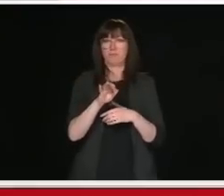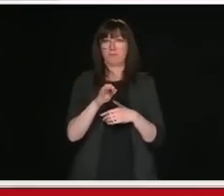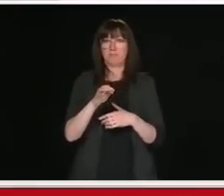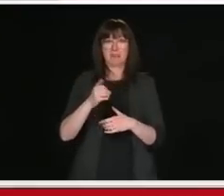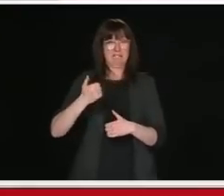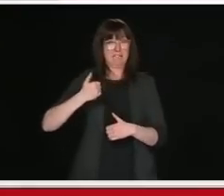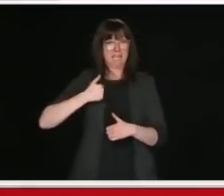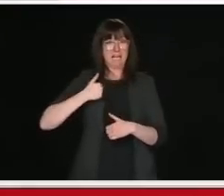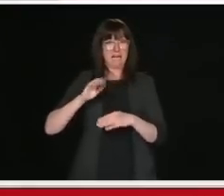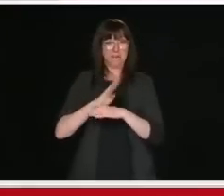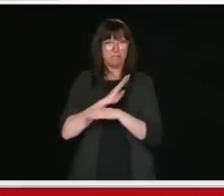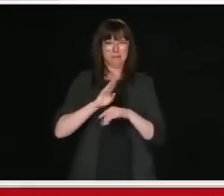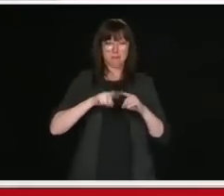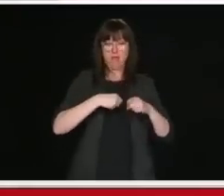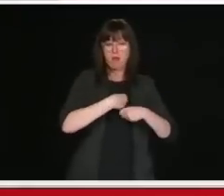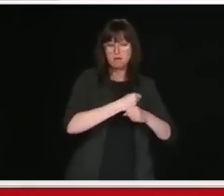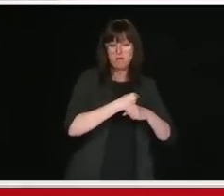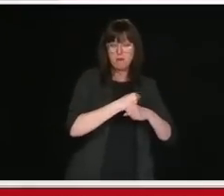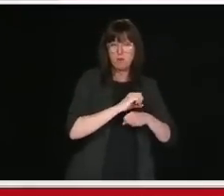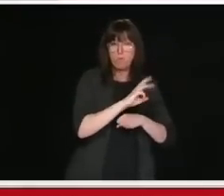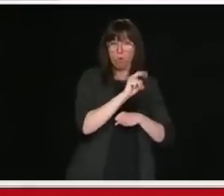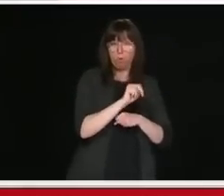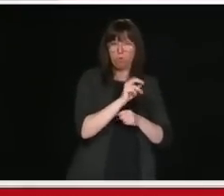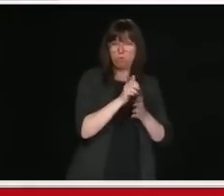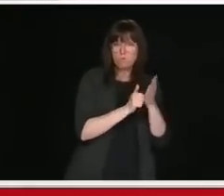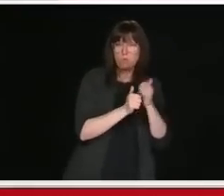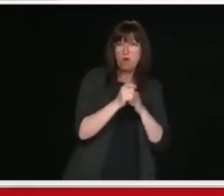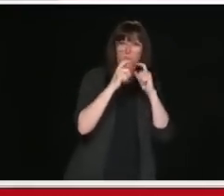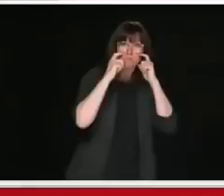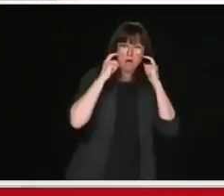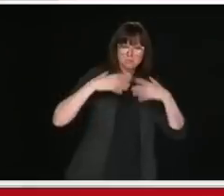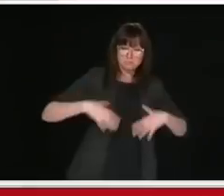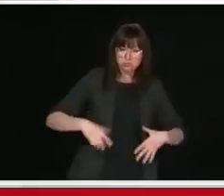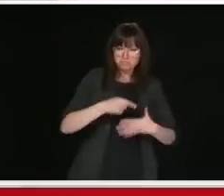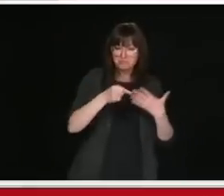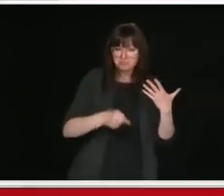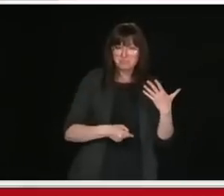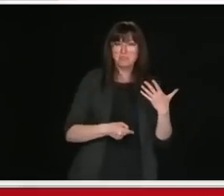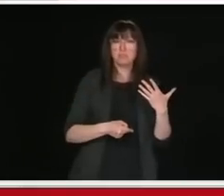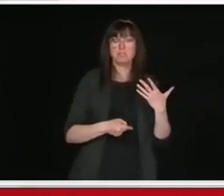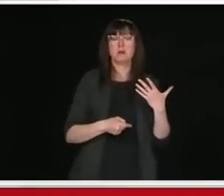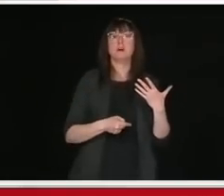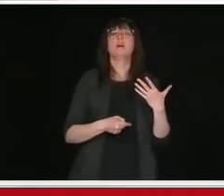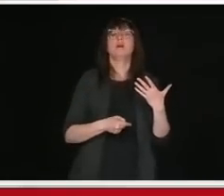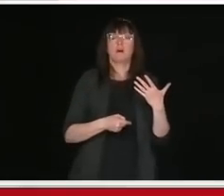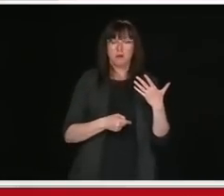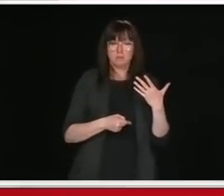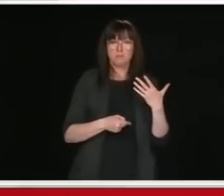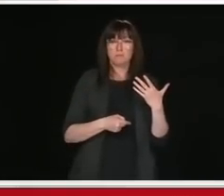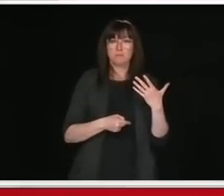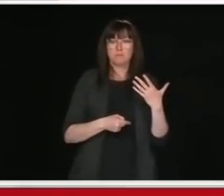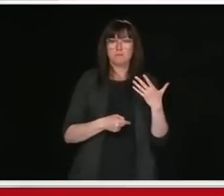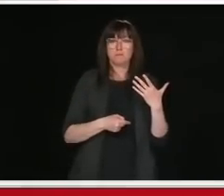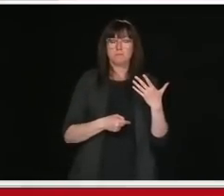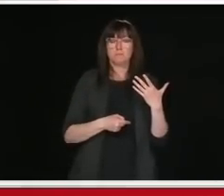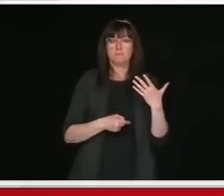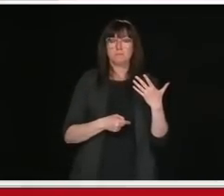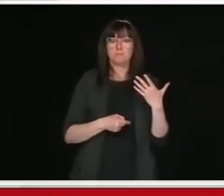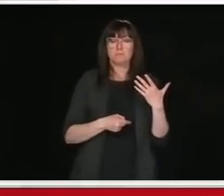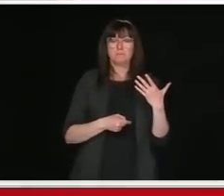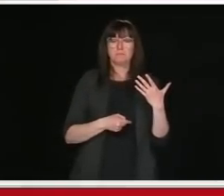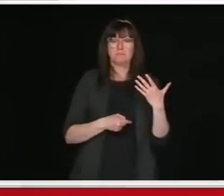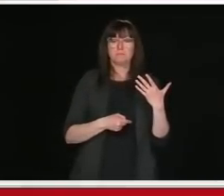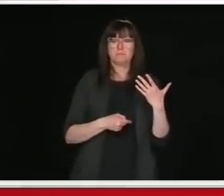equipment, that we're at a point where Canadian production is enough for our whole country and